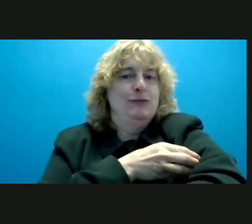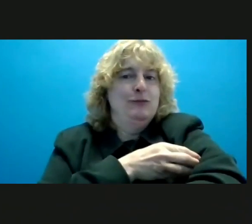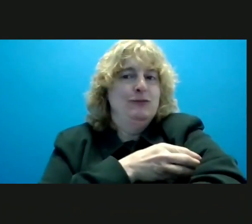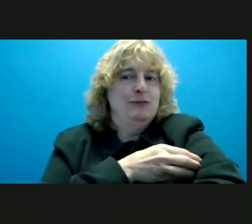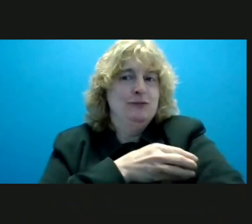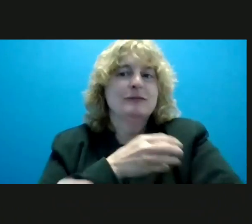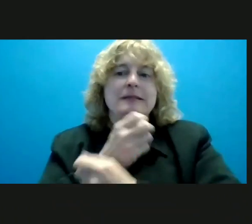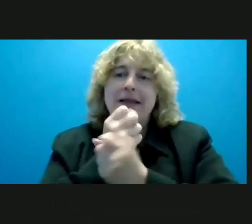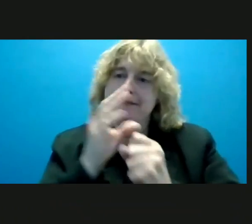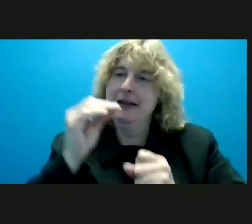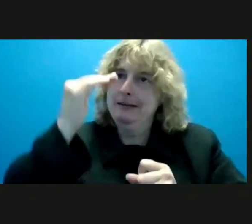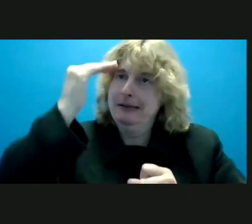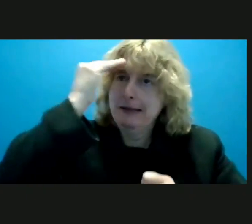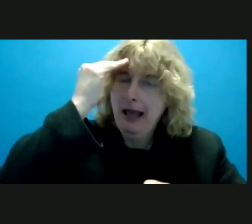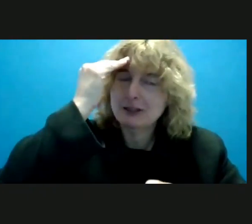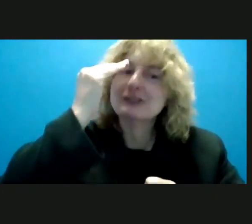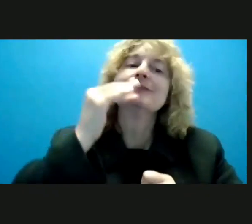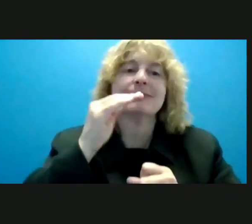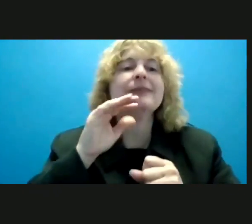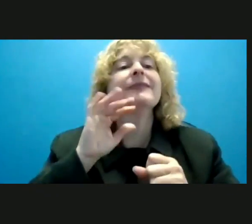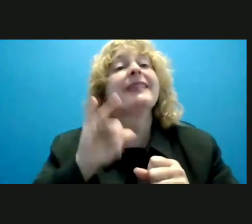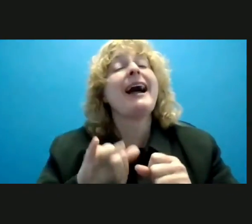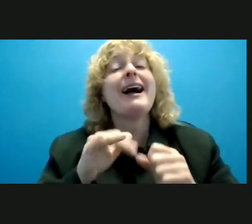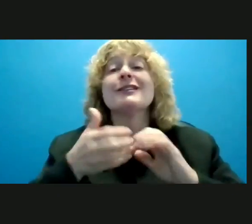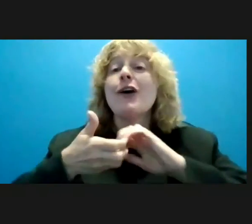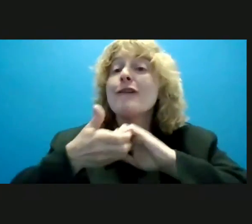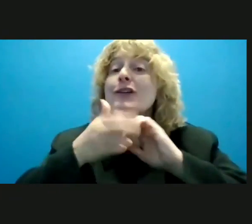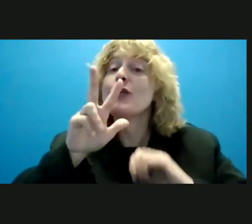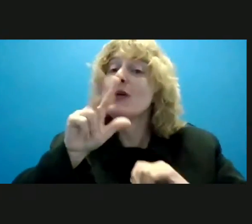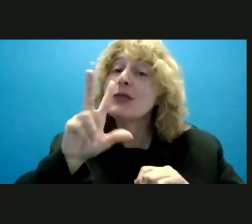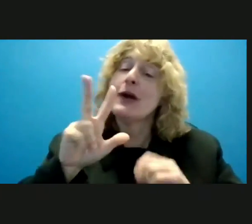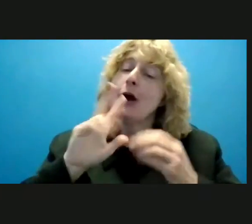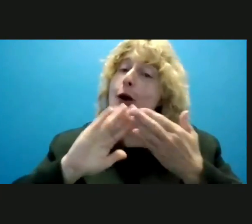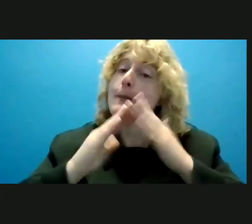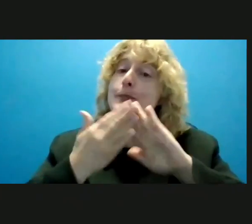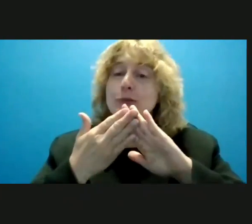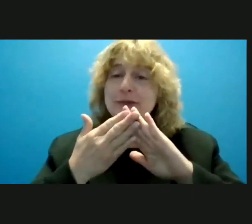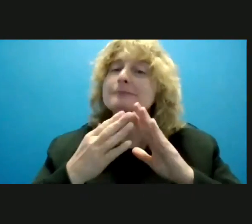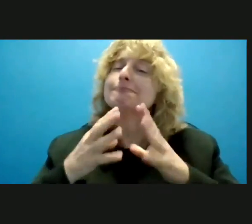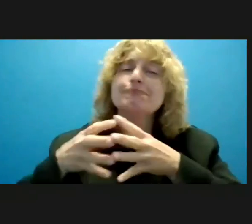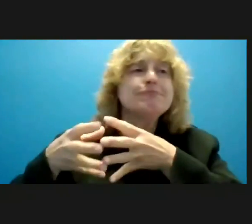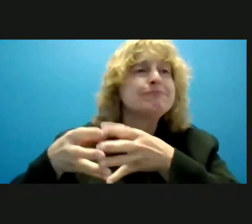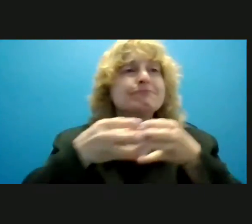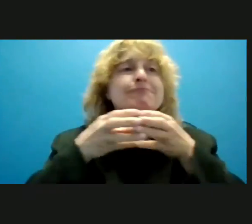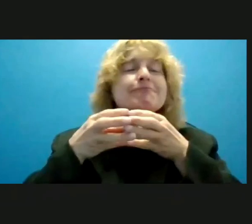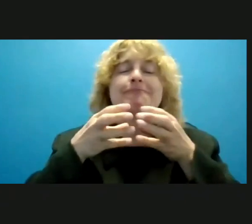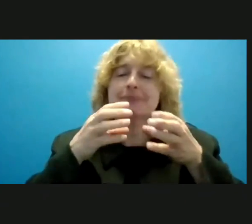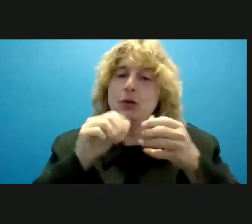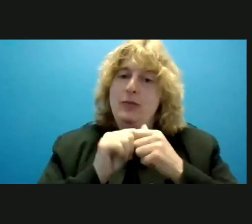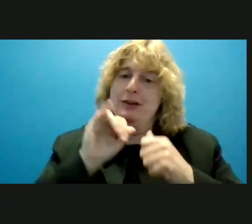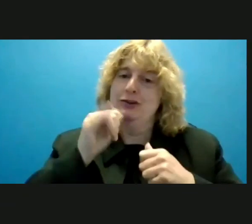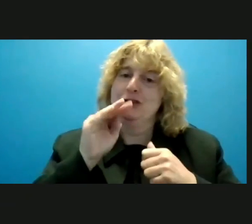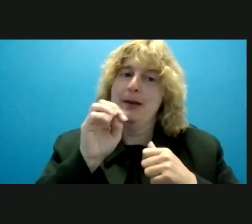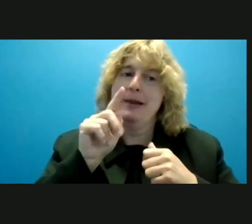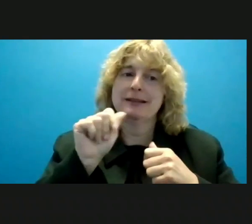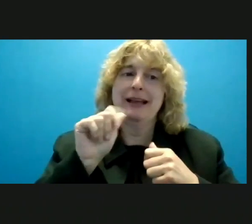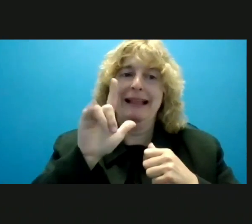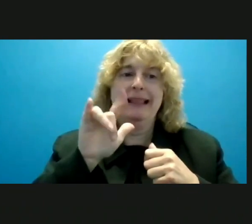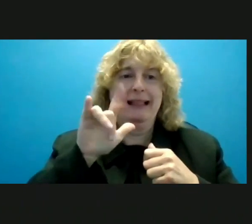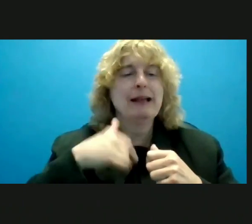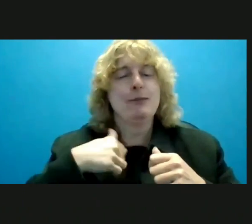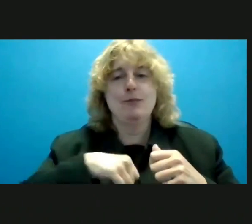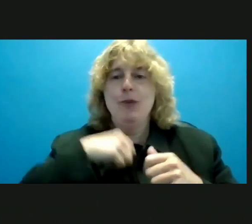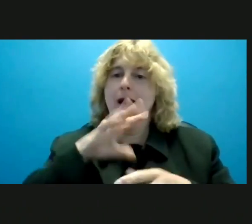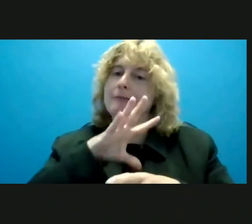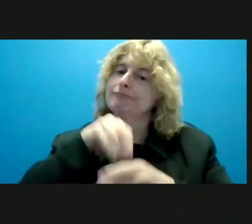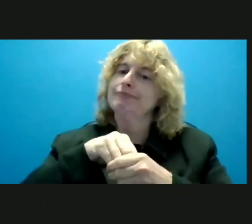COVID-313 Community Coalition, Jemetta Lilly, proud to be part of this wonderful collective and the work of Detroit. Stay strong,